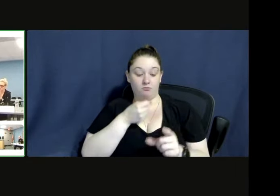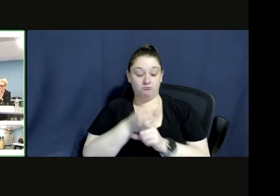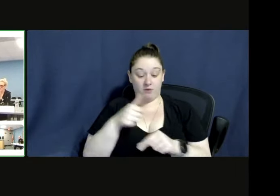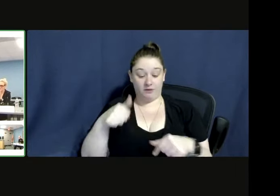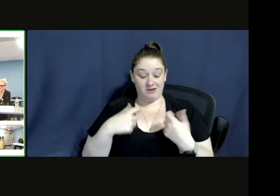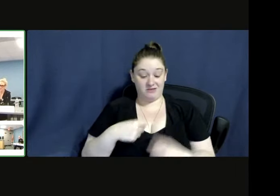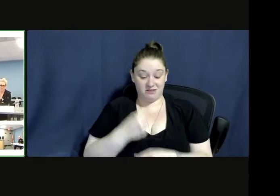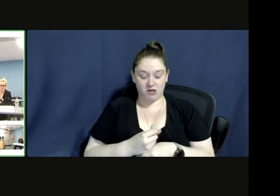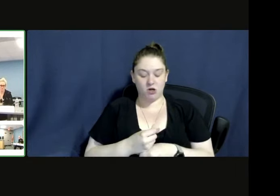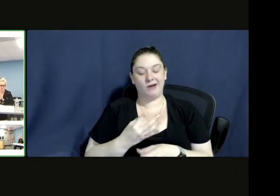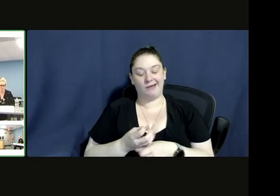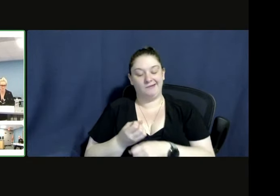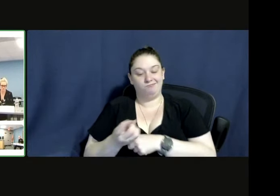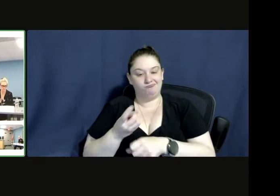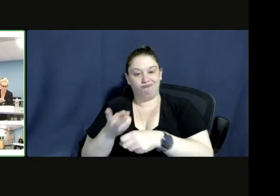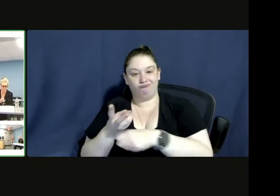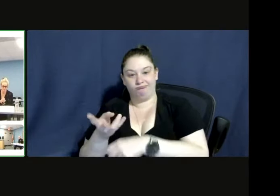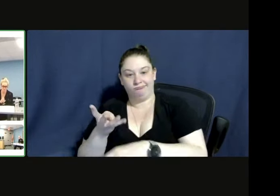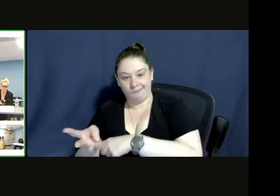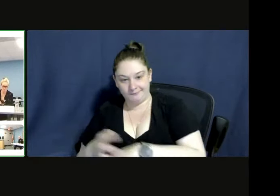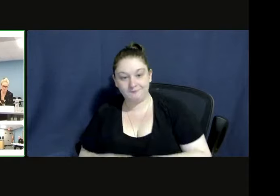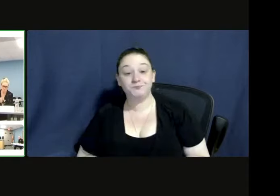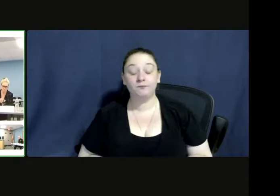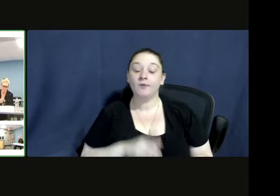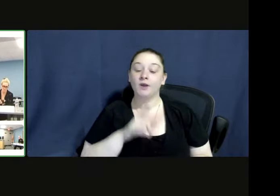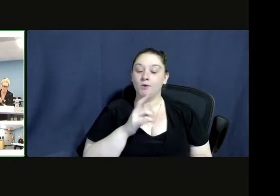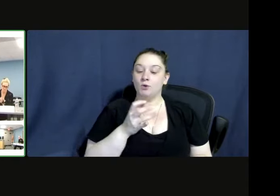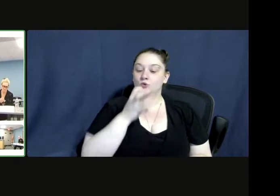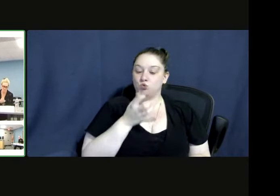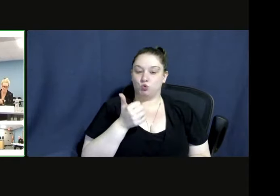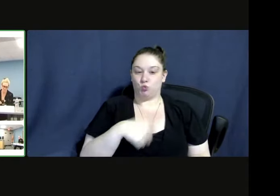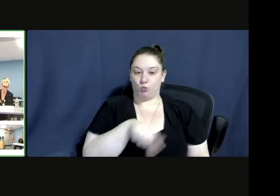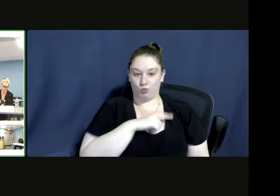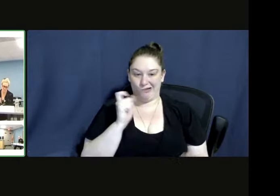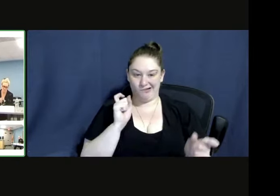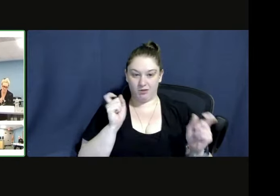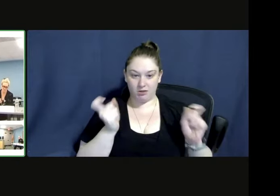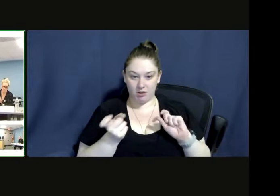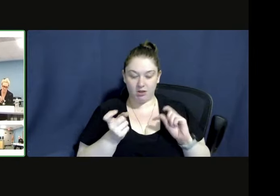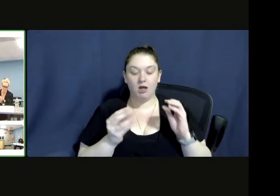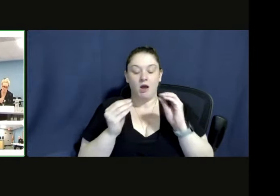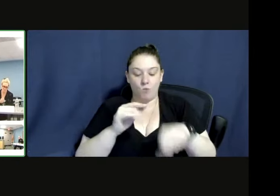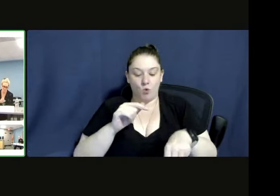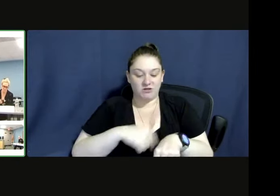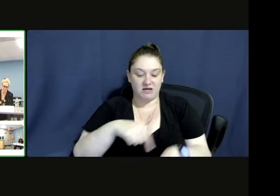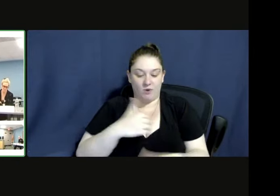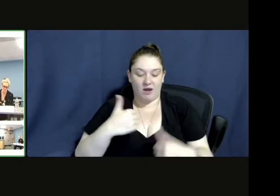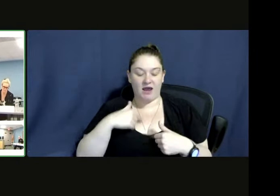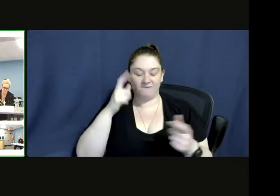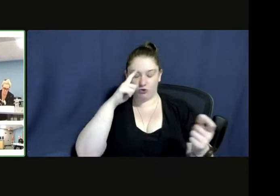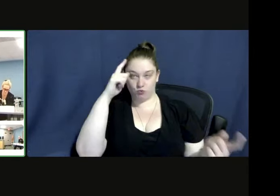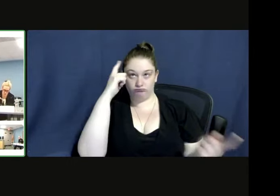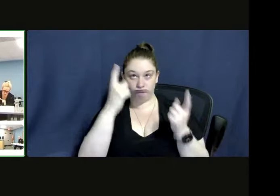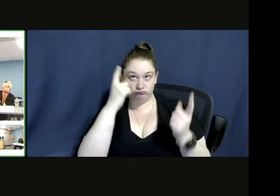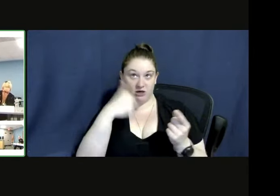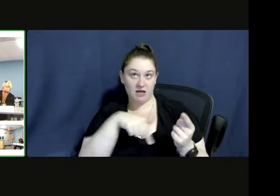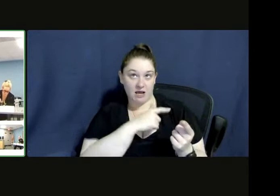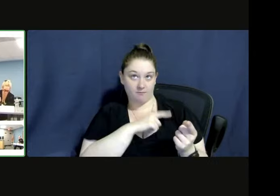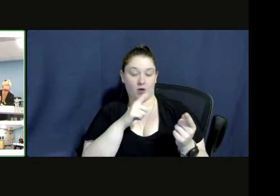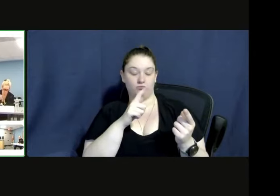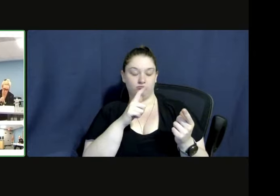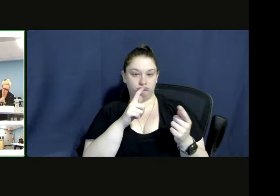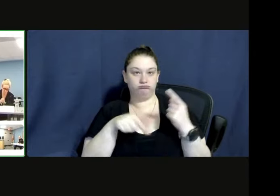4 years. The sooner that we make these adjustments, the more time we'll have to consider options and respond